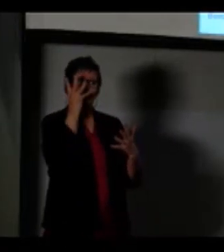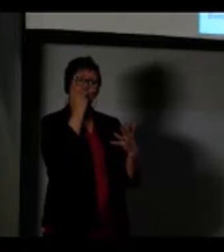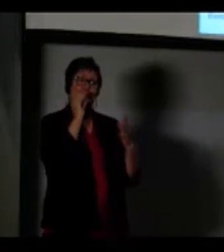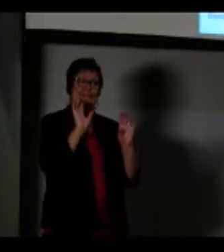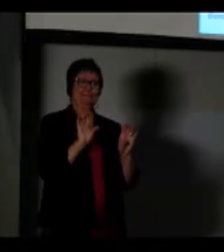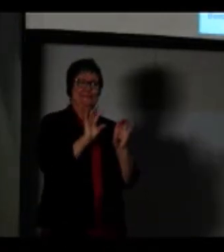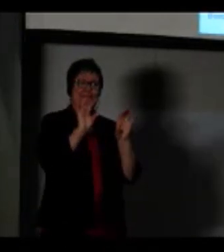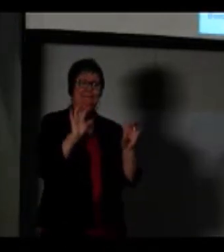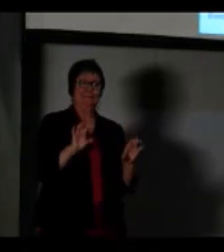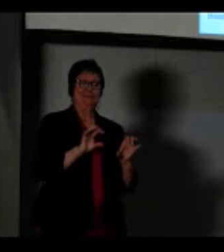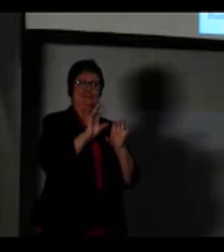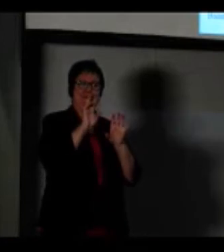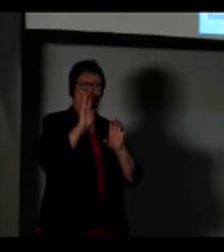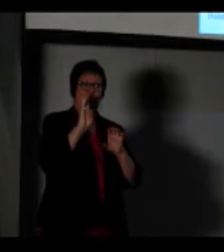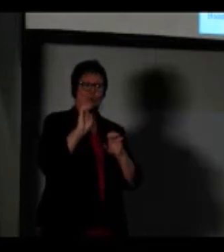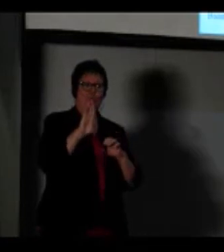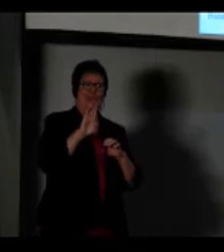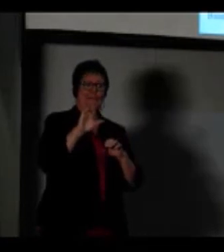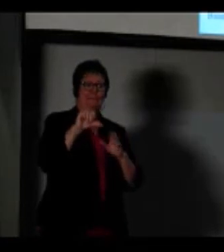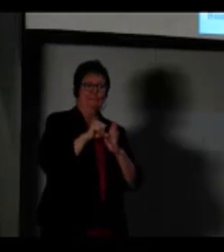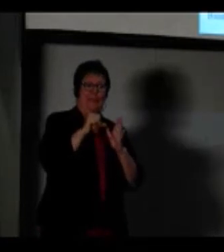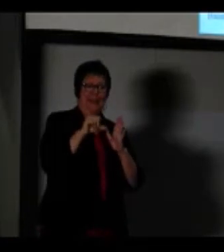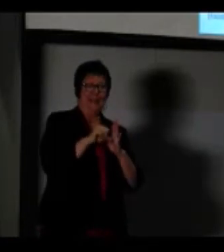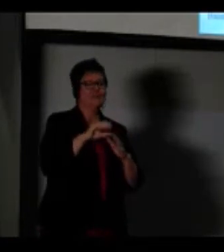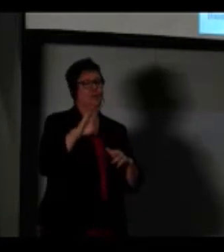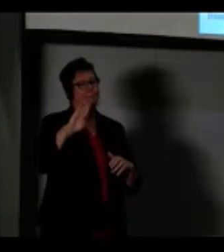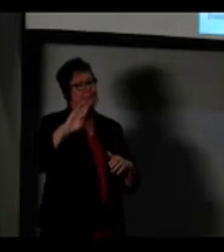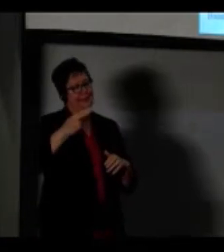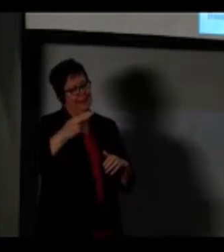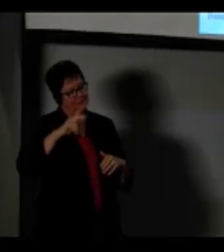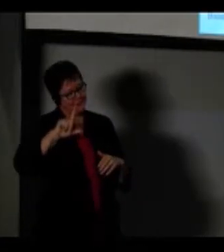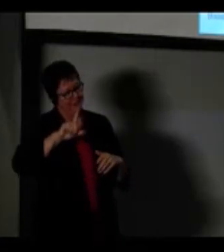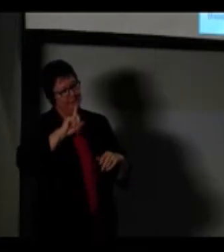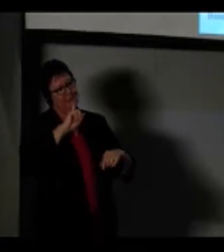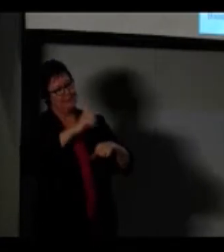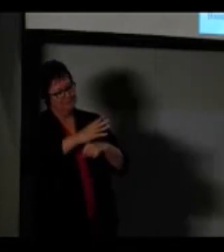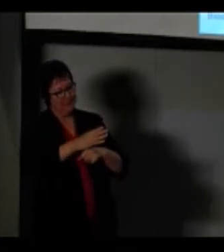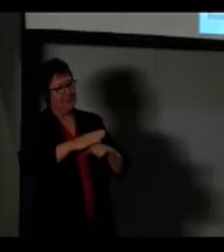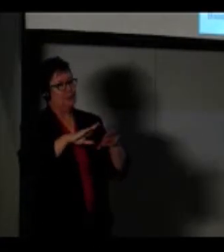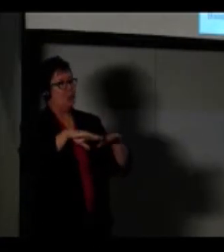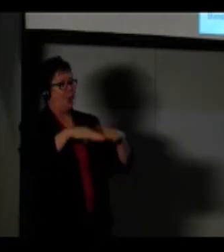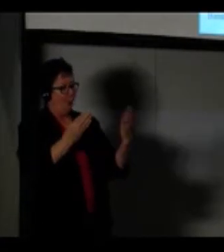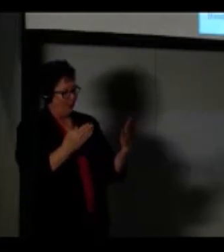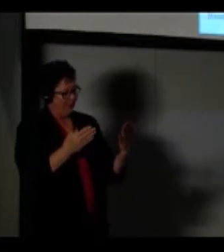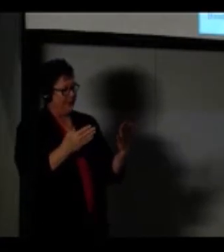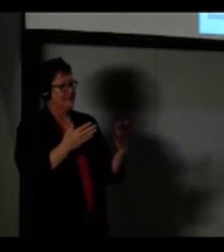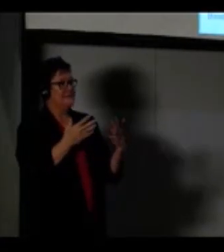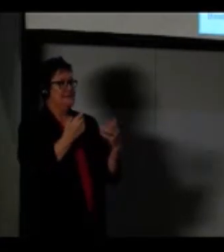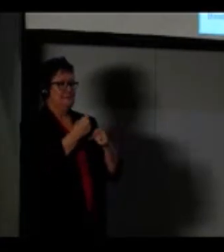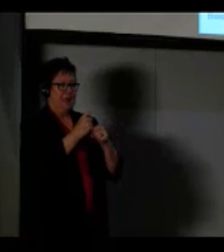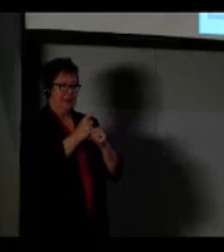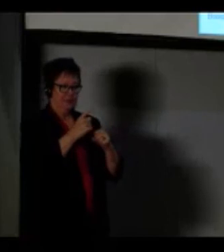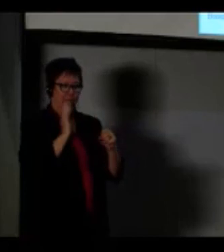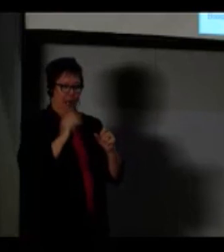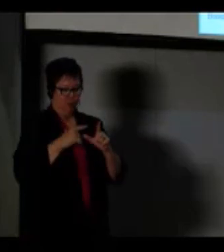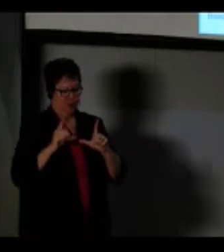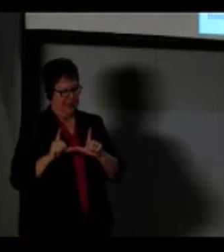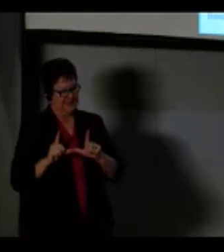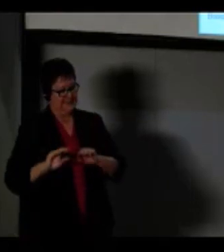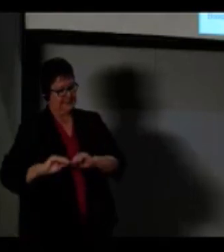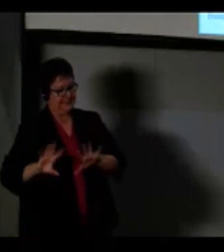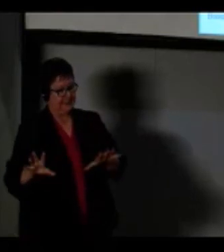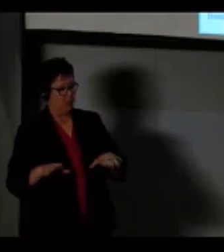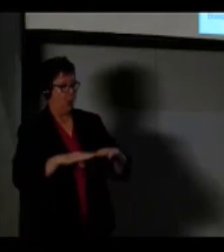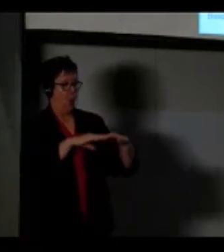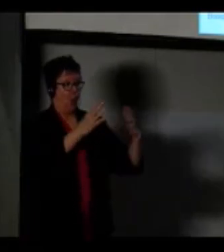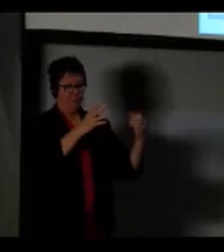much. So again, BHL is a commitment to openness, which is important with our licensing of our data to make sure it's widely open and clearly